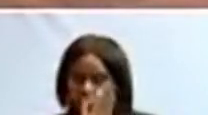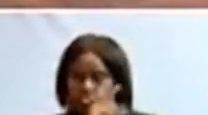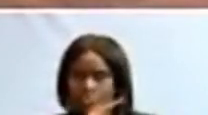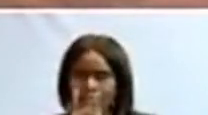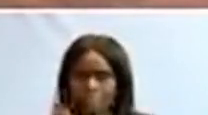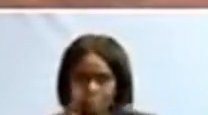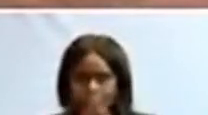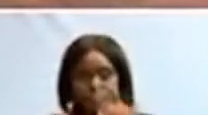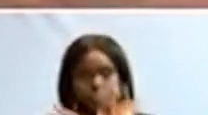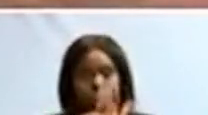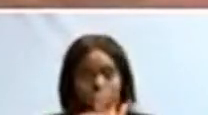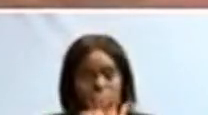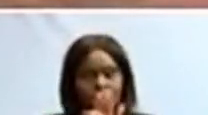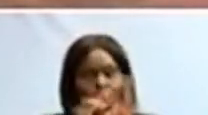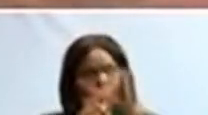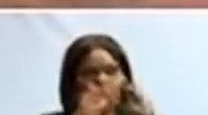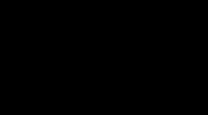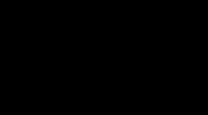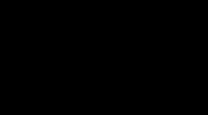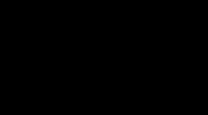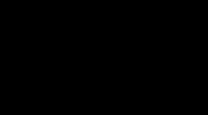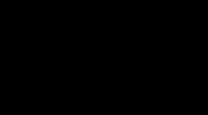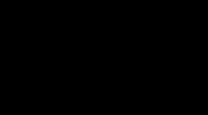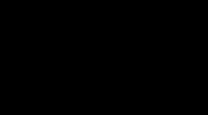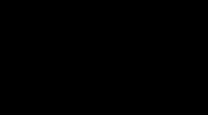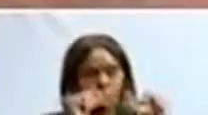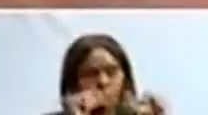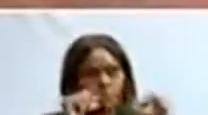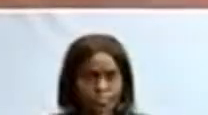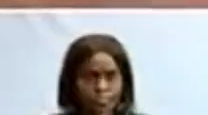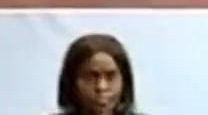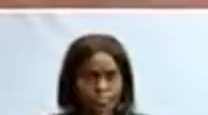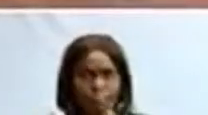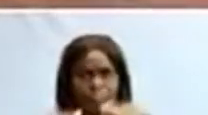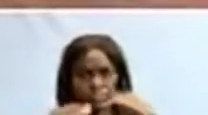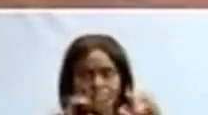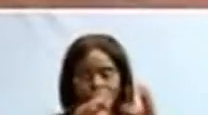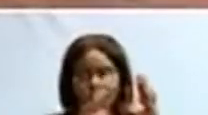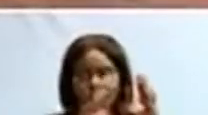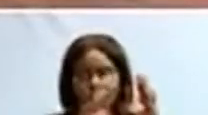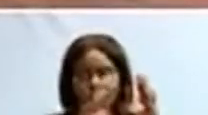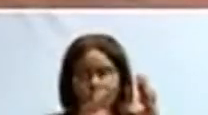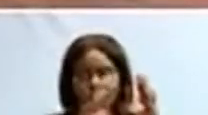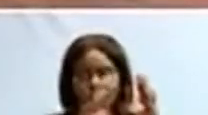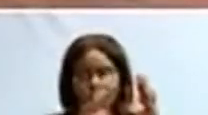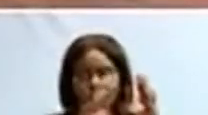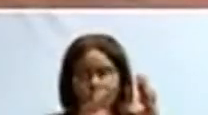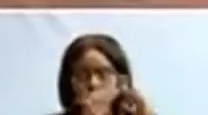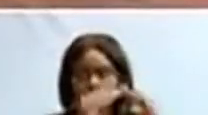council property such as the council houses, is that